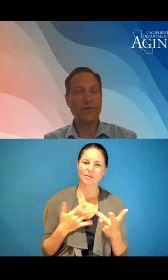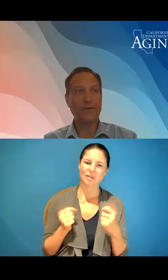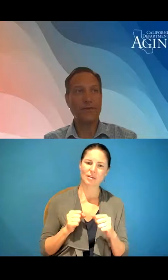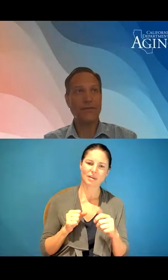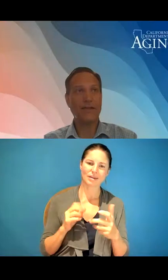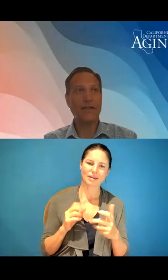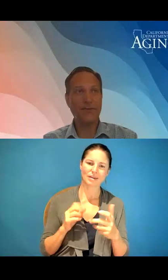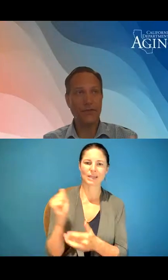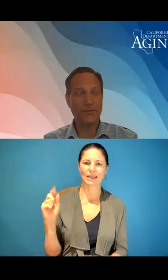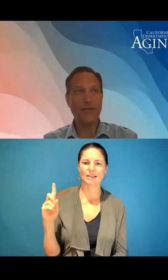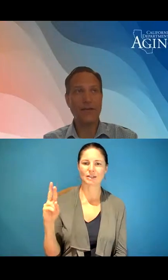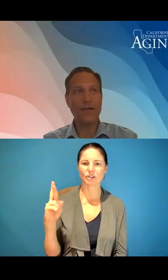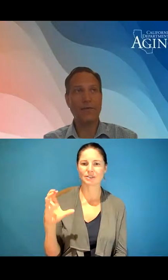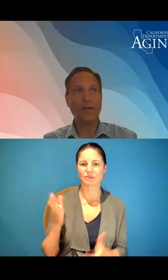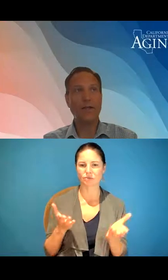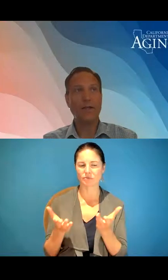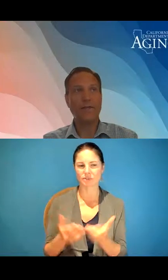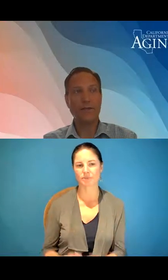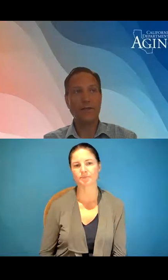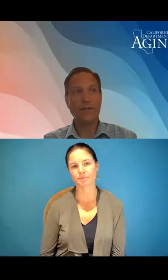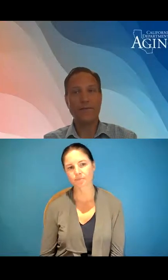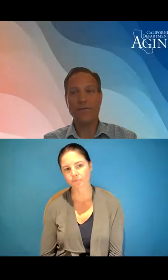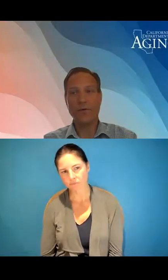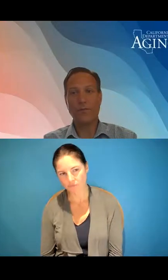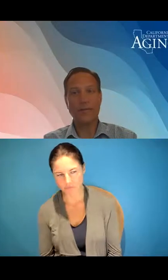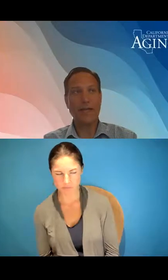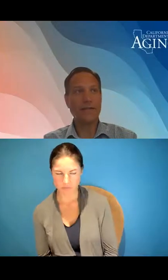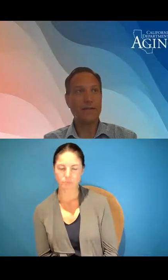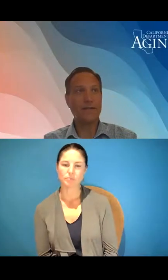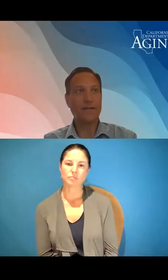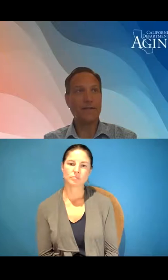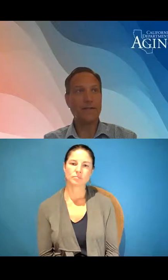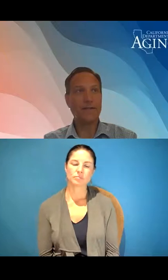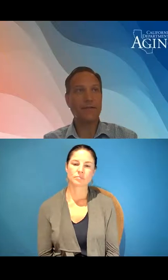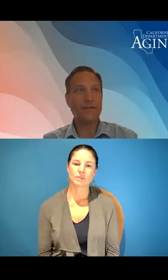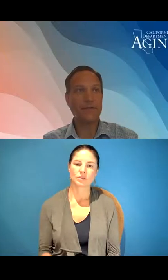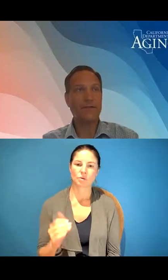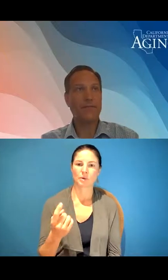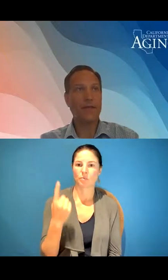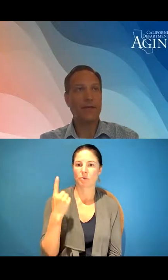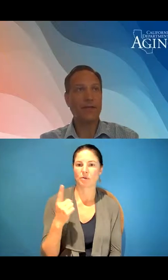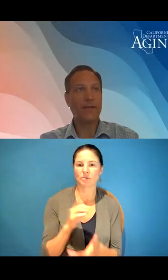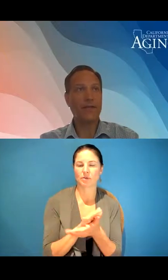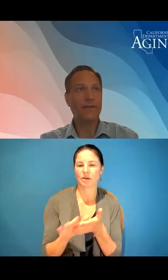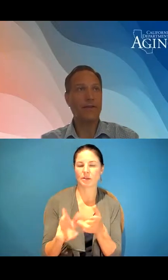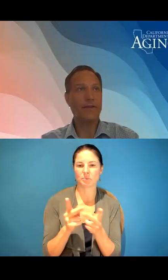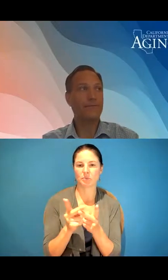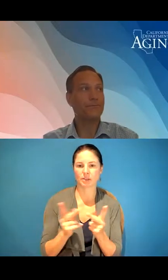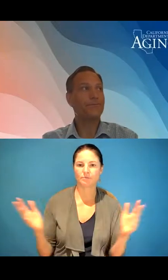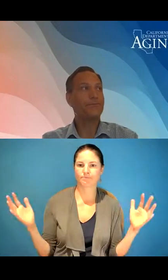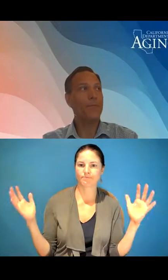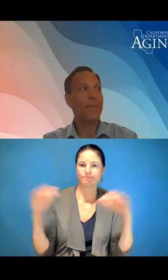ADRC services. And it can be truly that one front door for people to access LTSS services in the communities that they